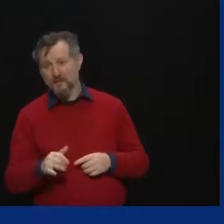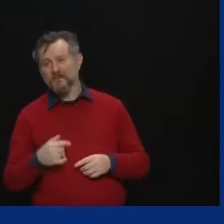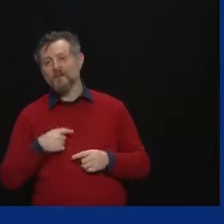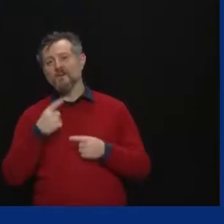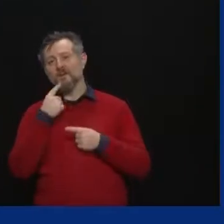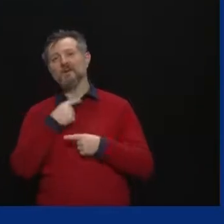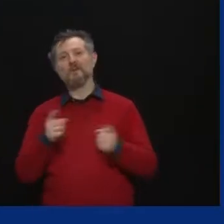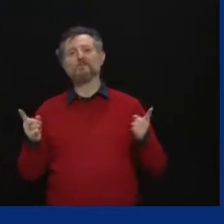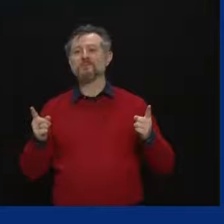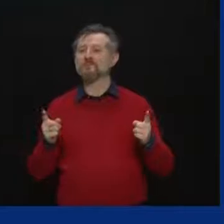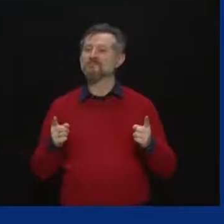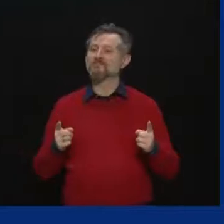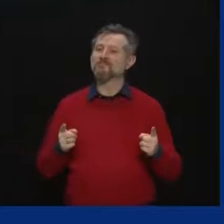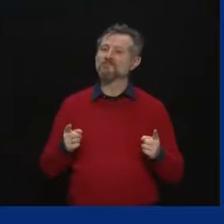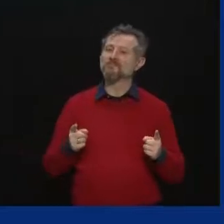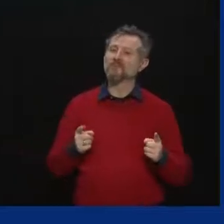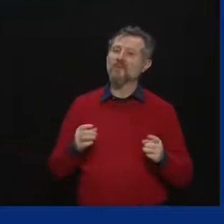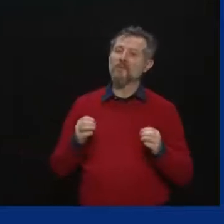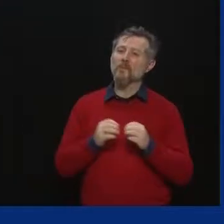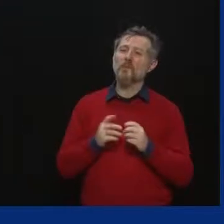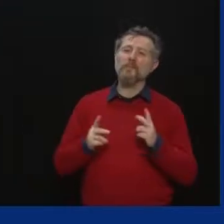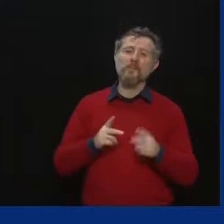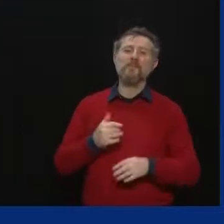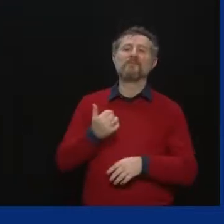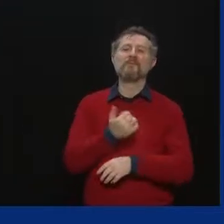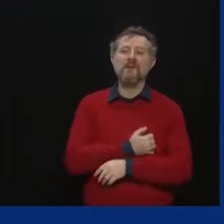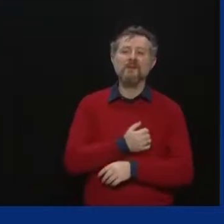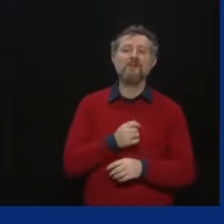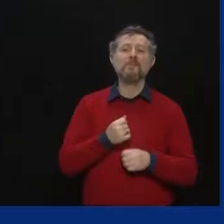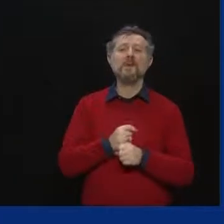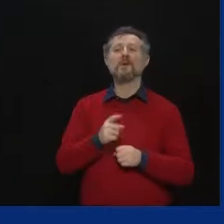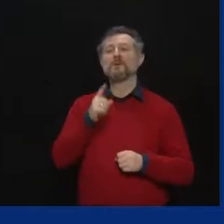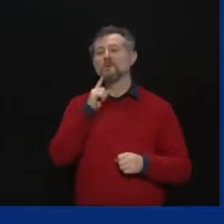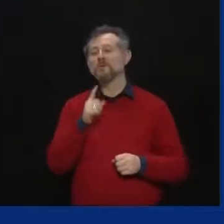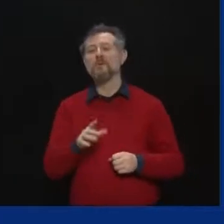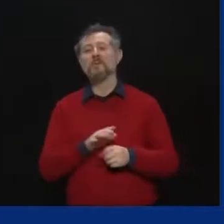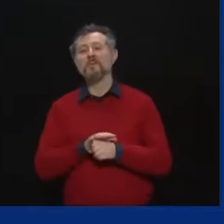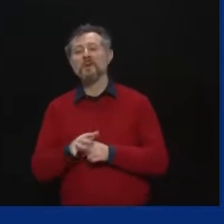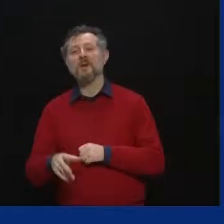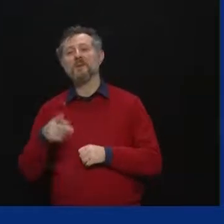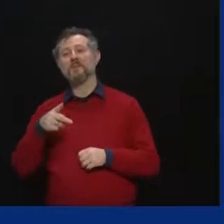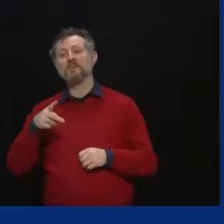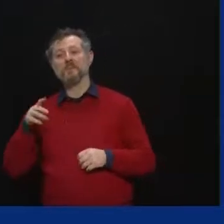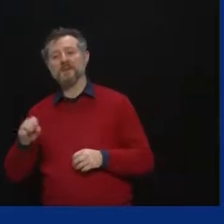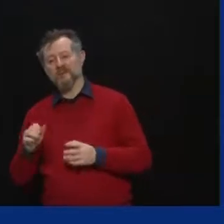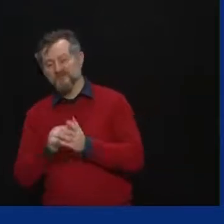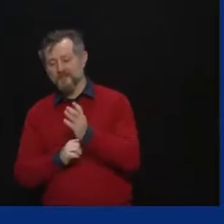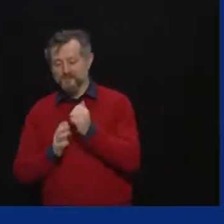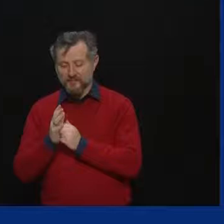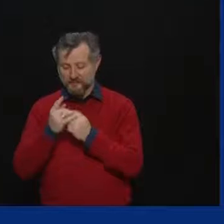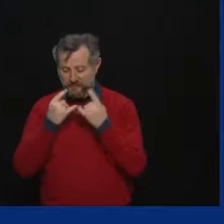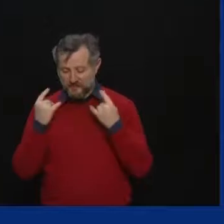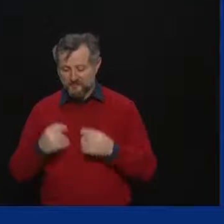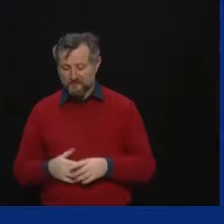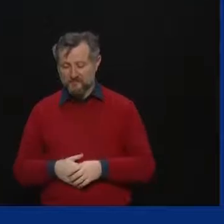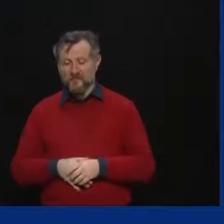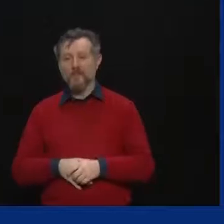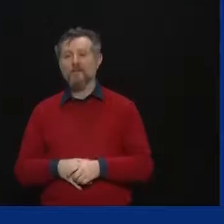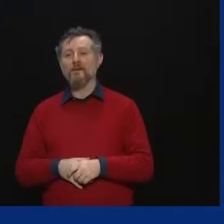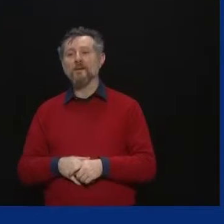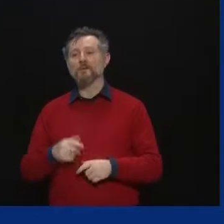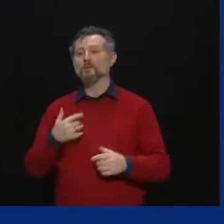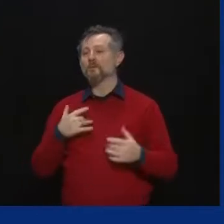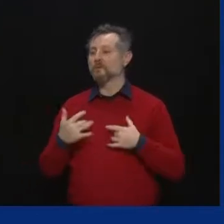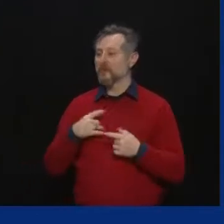addressed the need to have more people vaccinated and boosted, as well as making sure they have plenty of PPE. And so, yes, we are concerned about this,